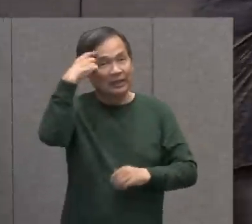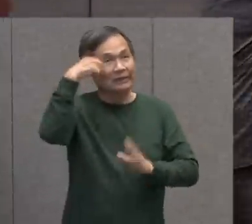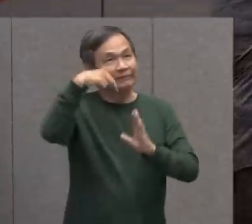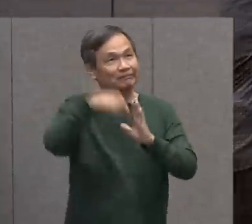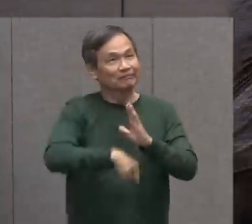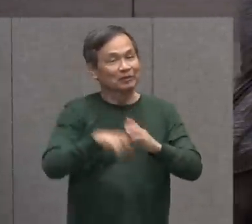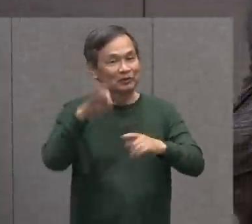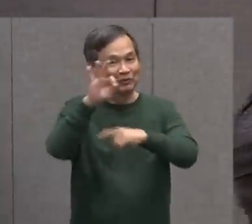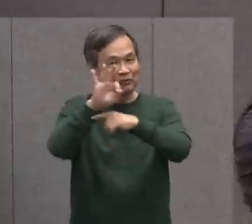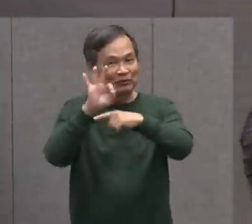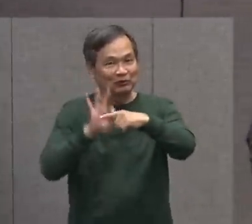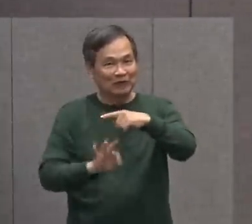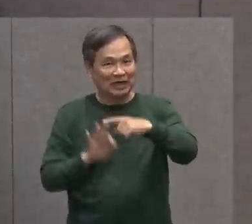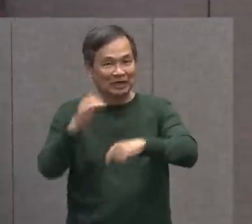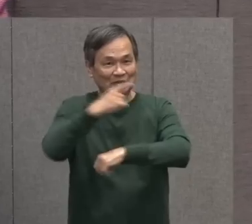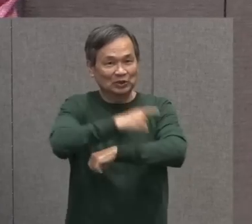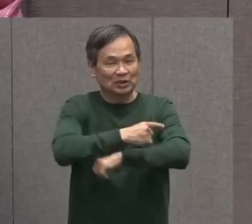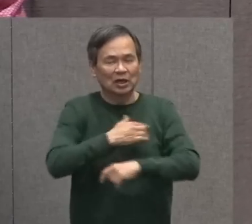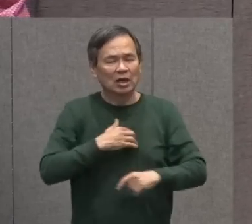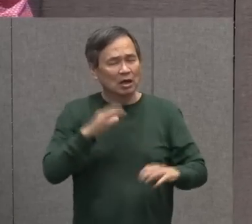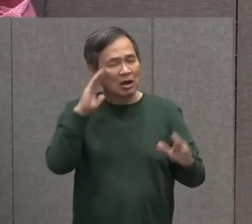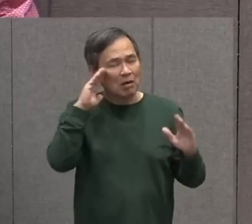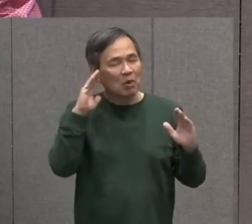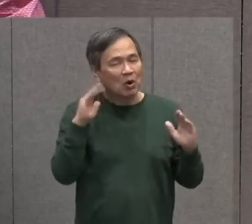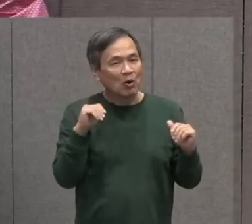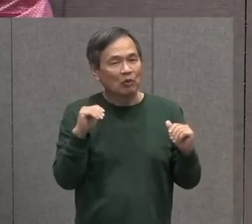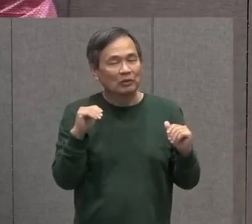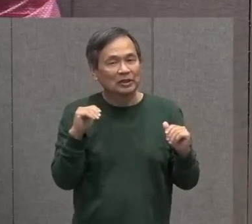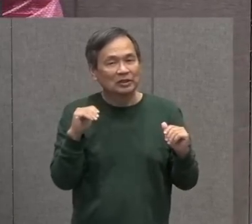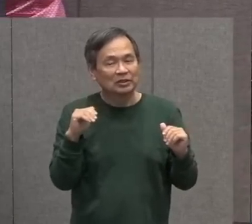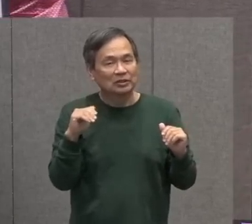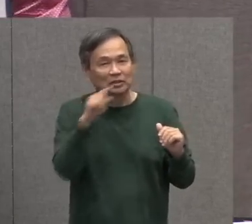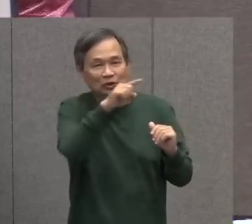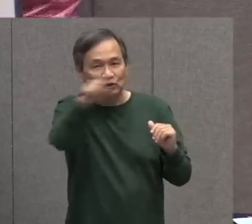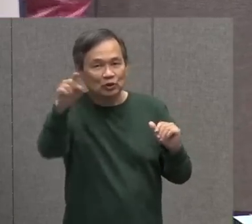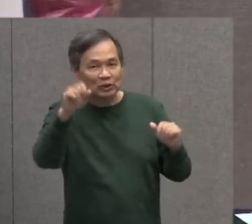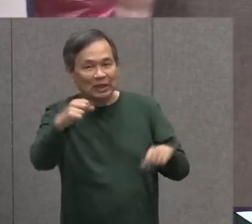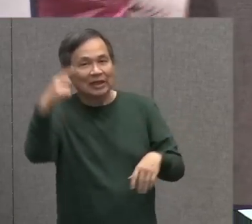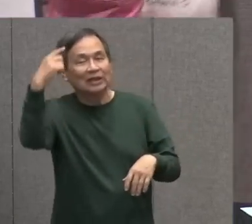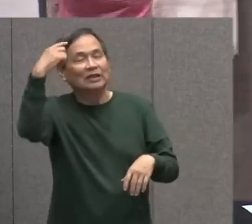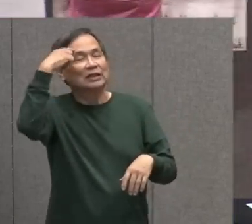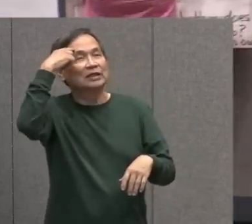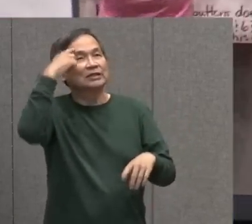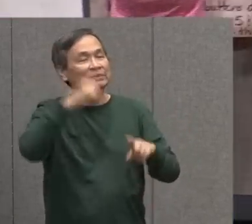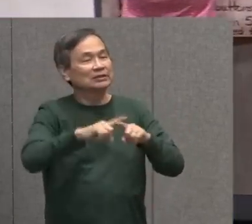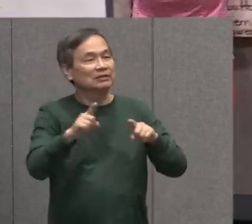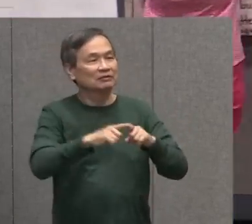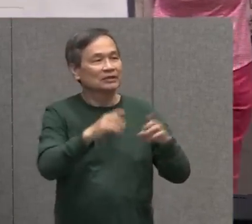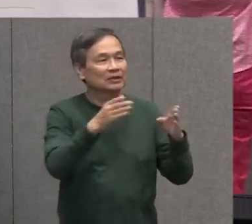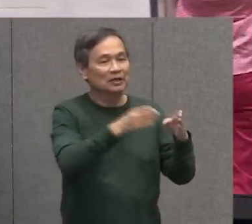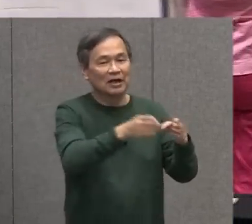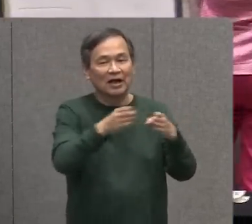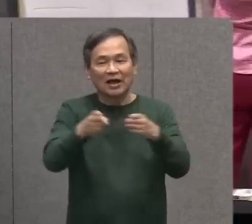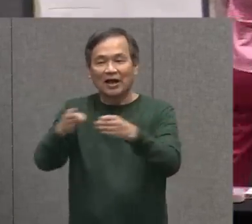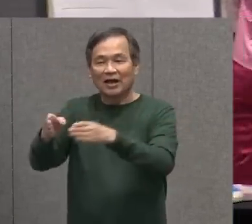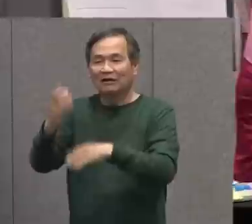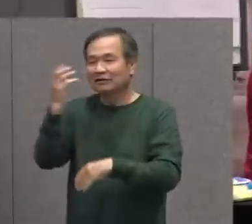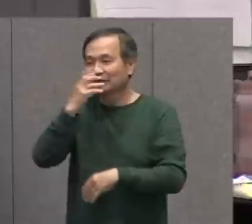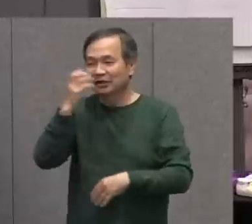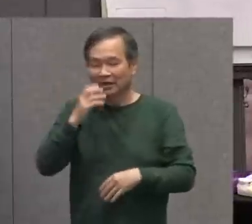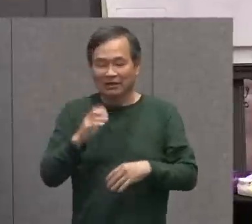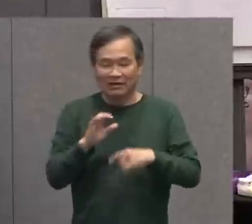with you today. And I hope that this helps you to think about ways that we can